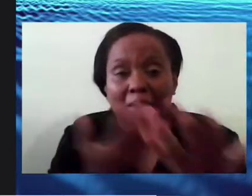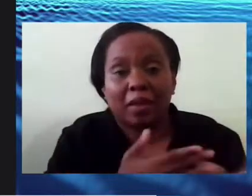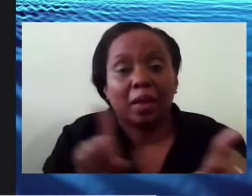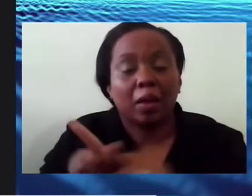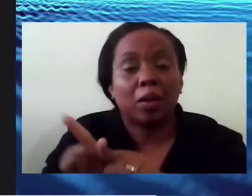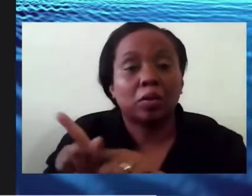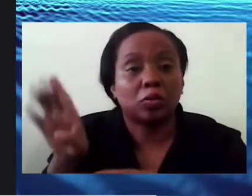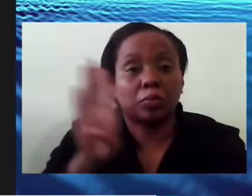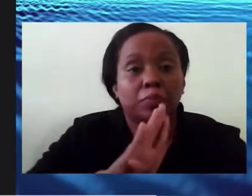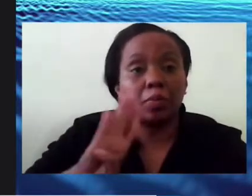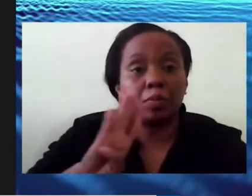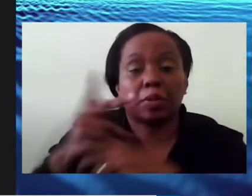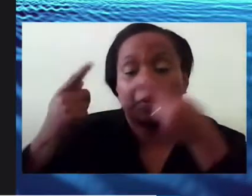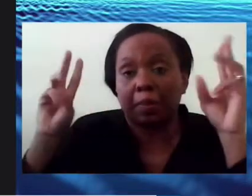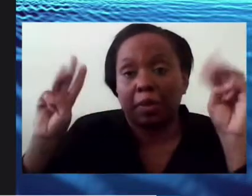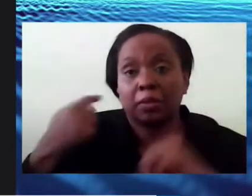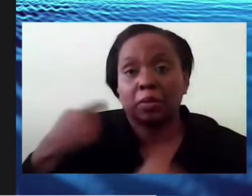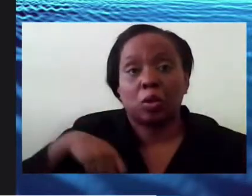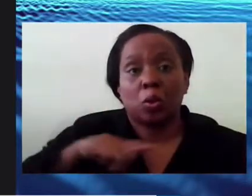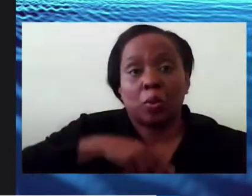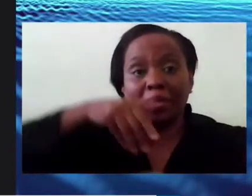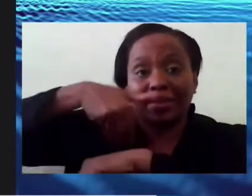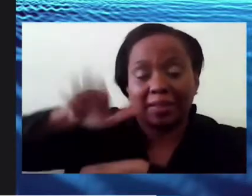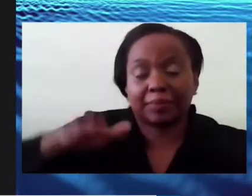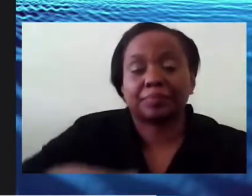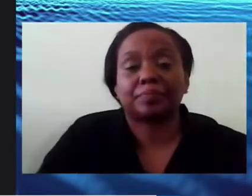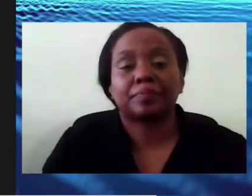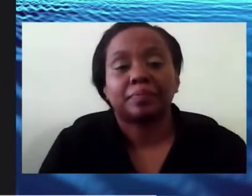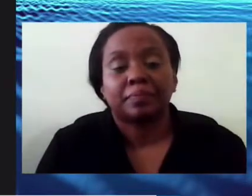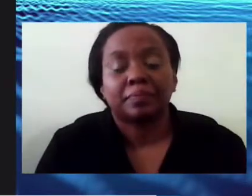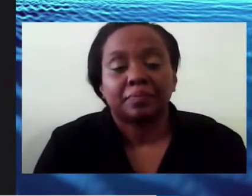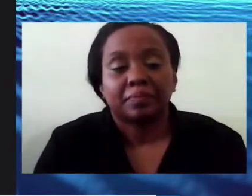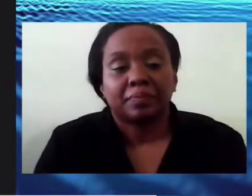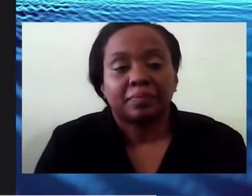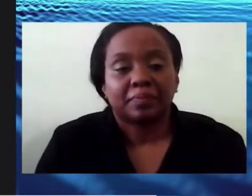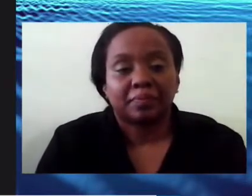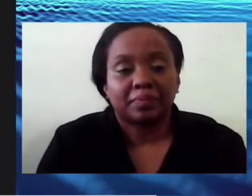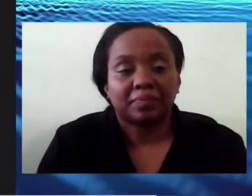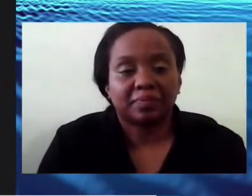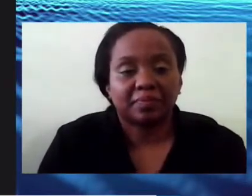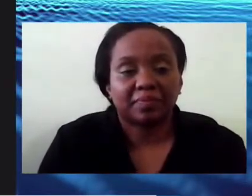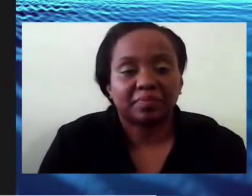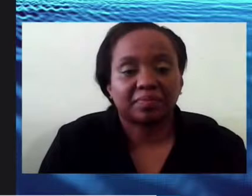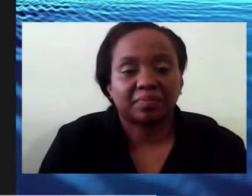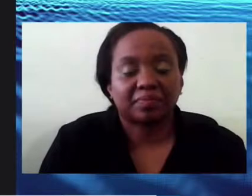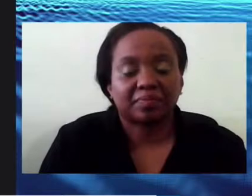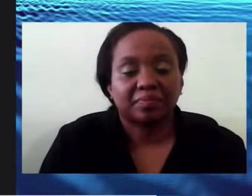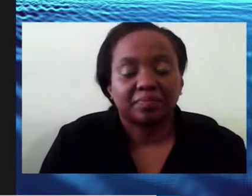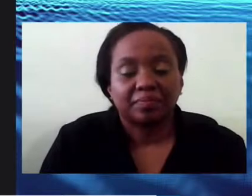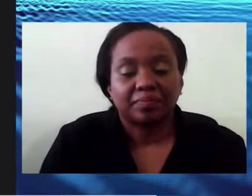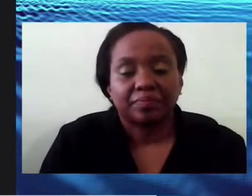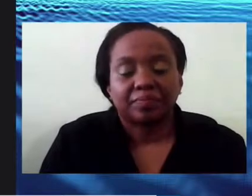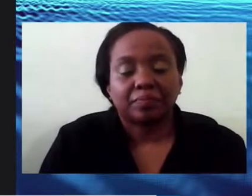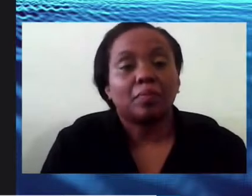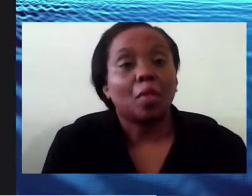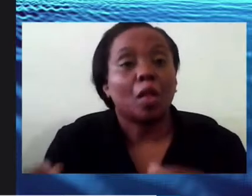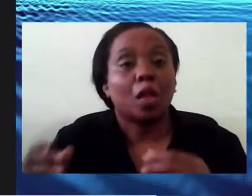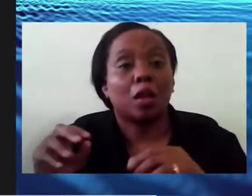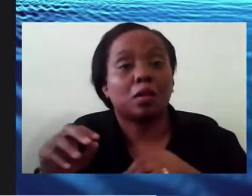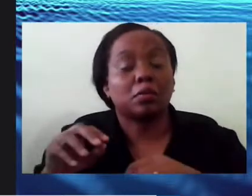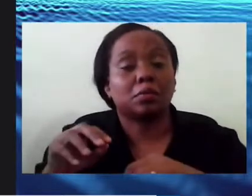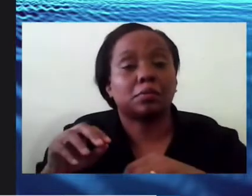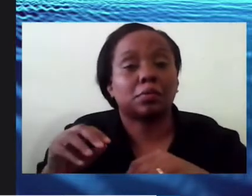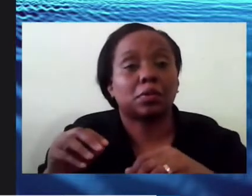of Barbados. So seismic activity at the La Soufre volcano continued as before with